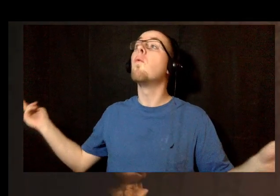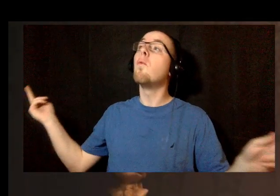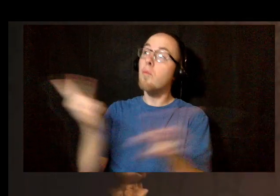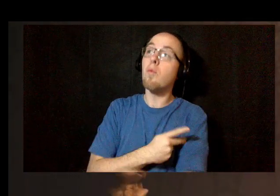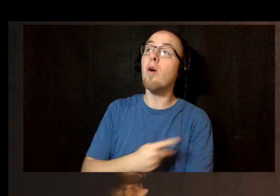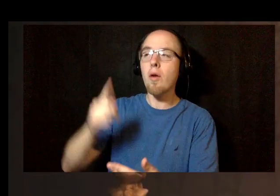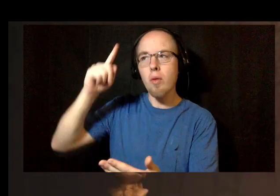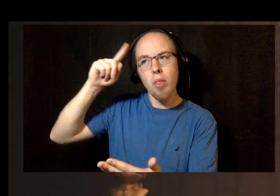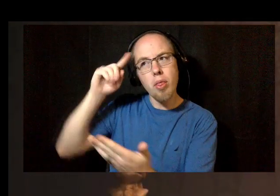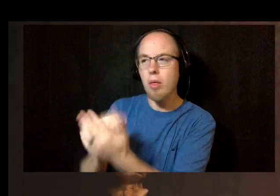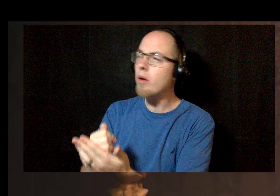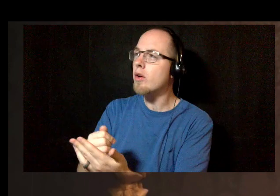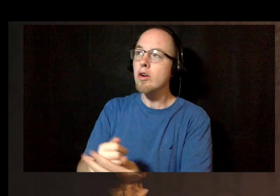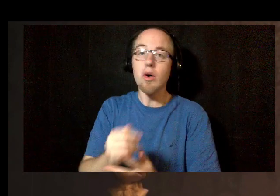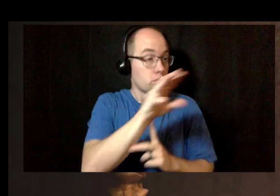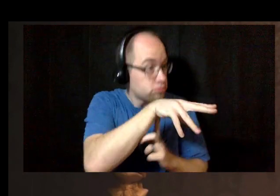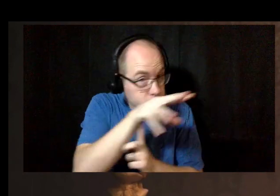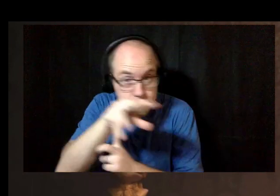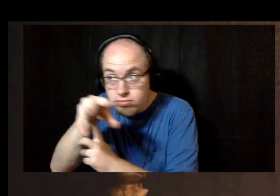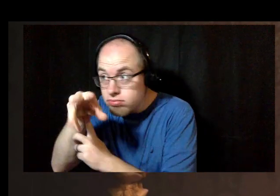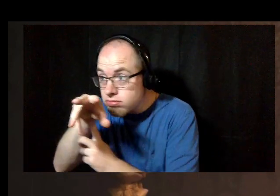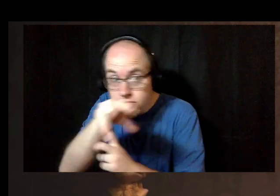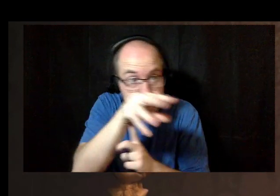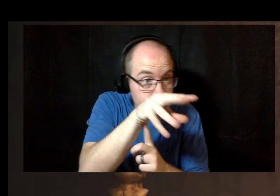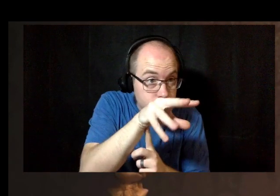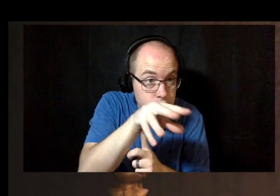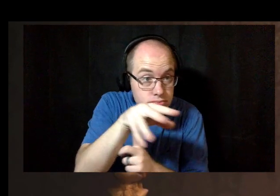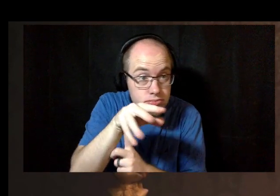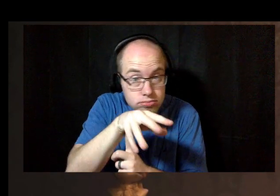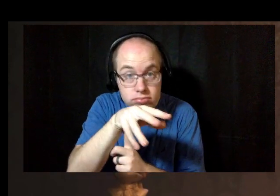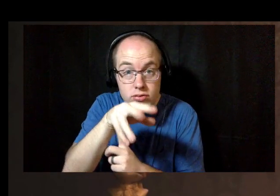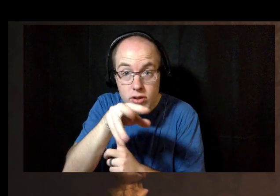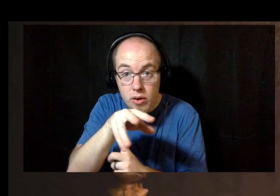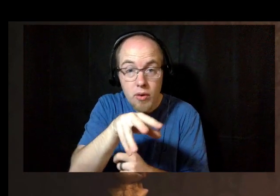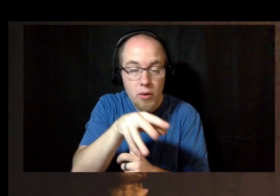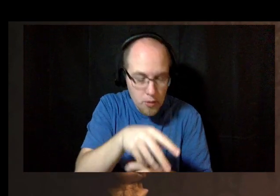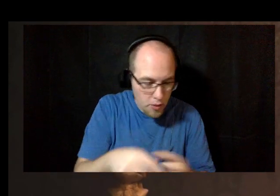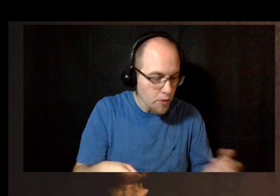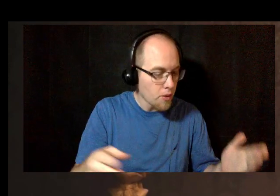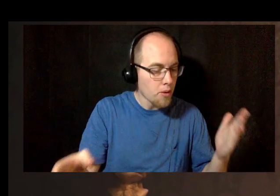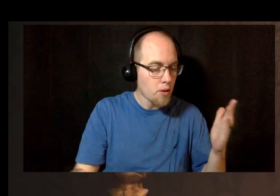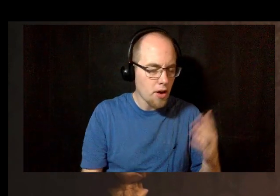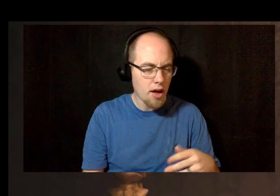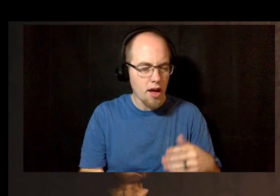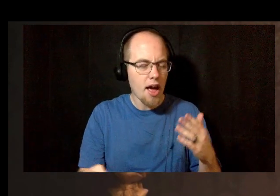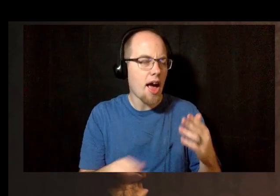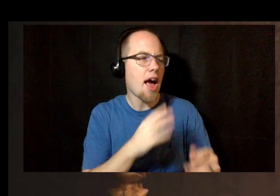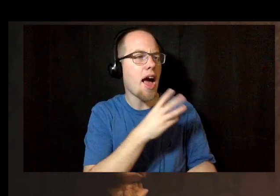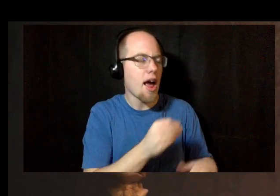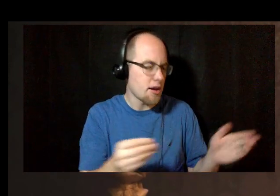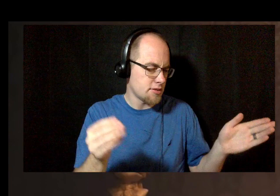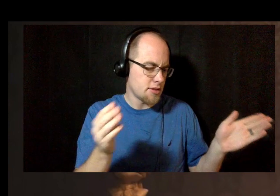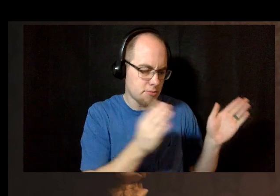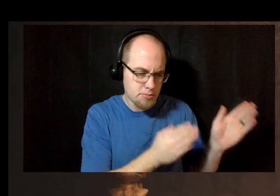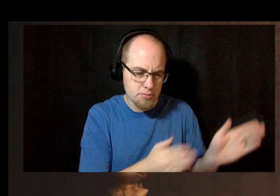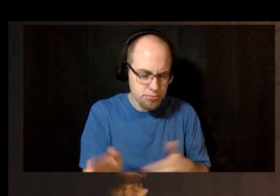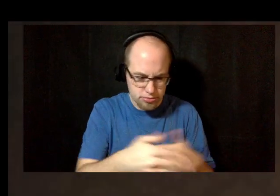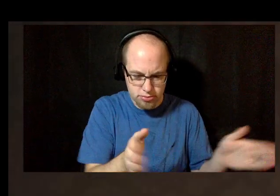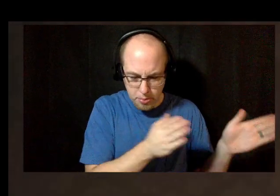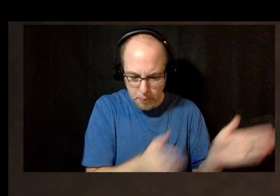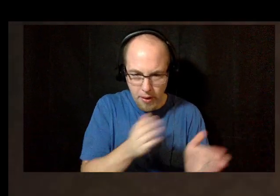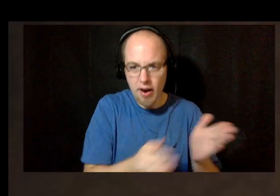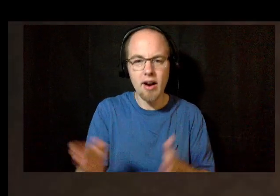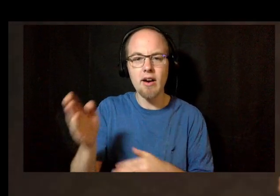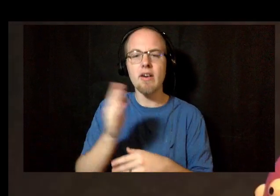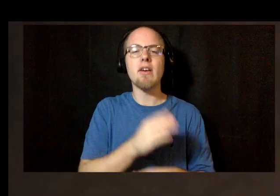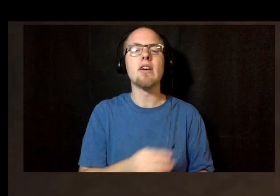to film them doing it and then package it like a tacky microwave meal for one so assholes can sit